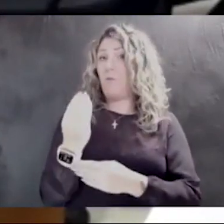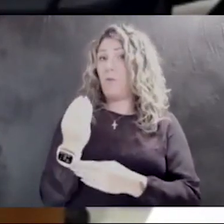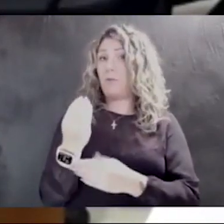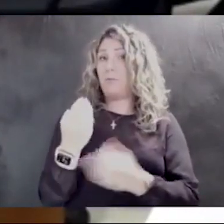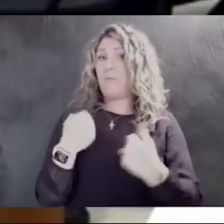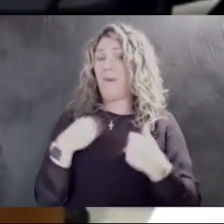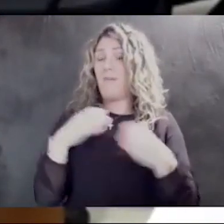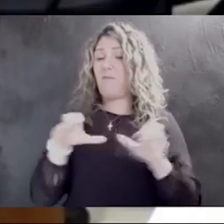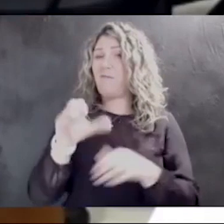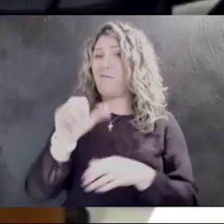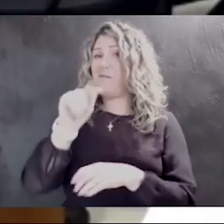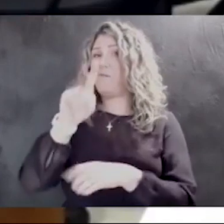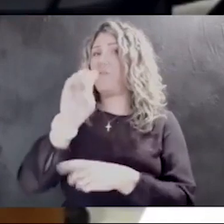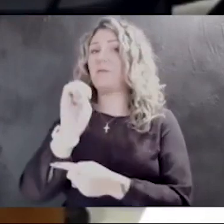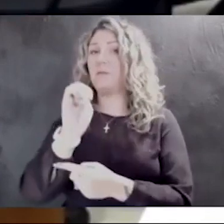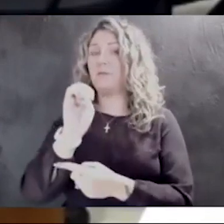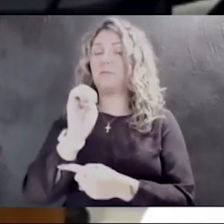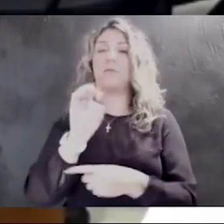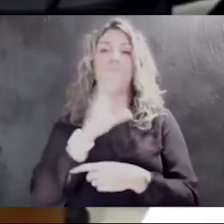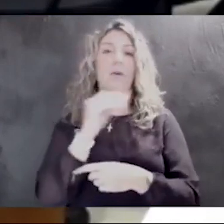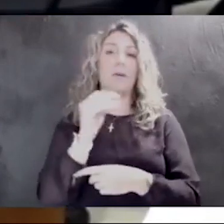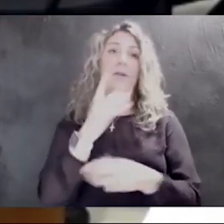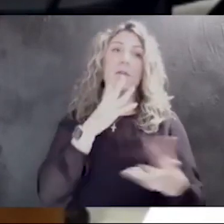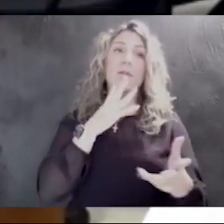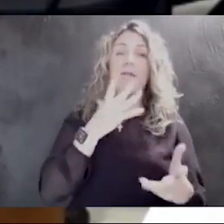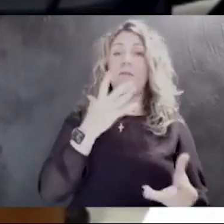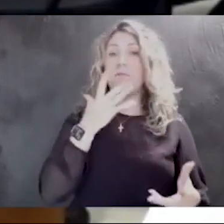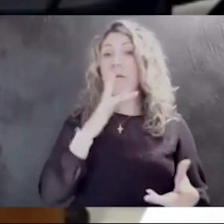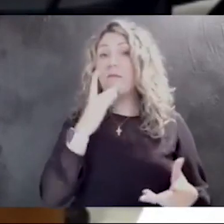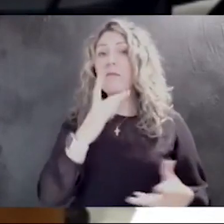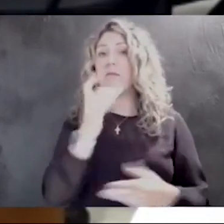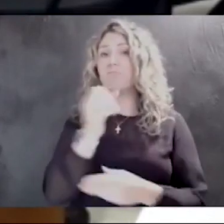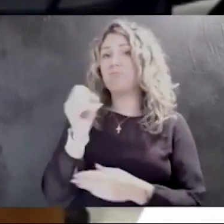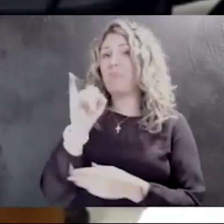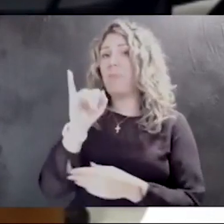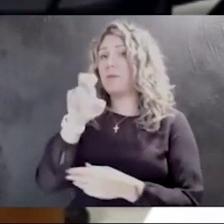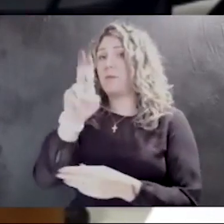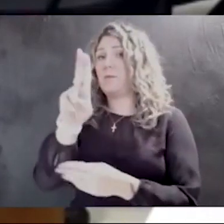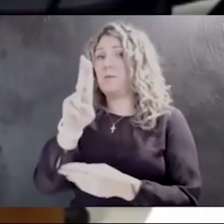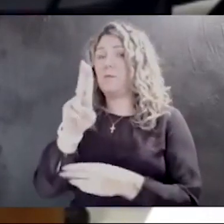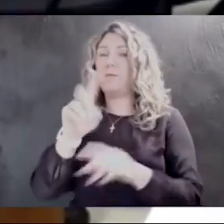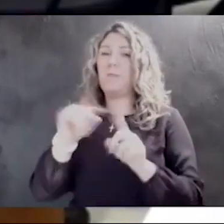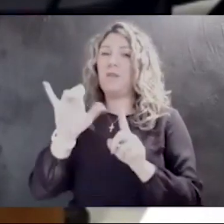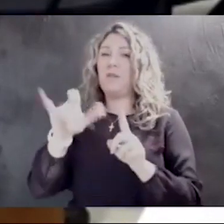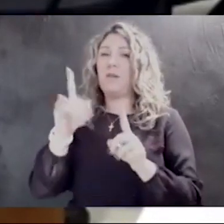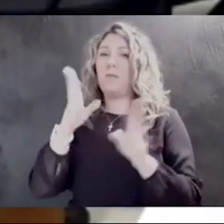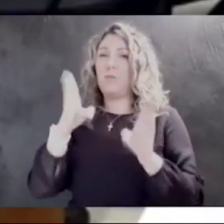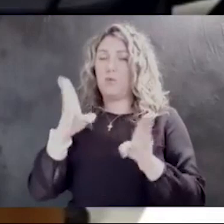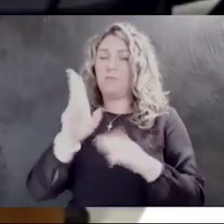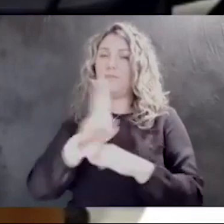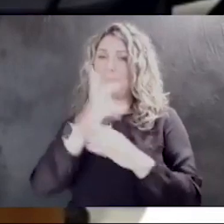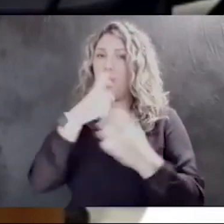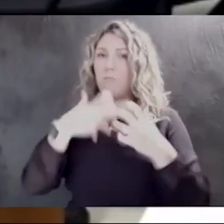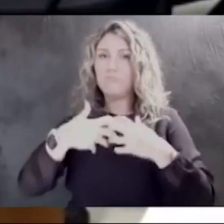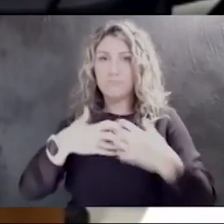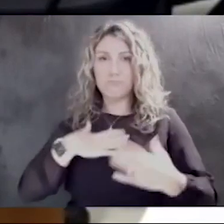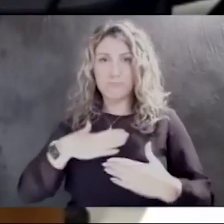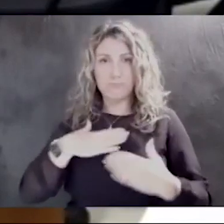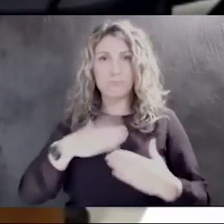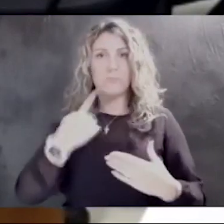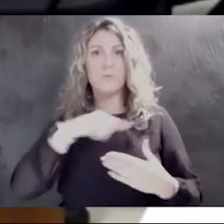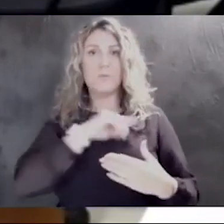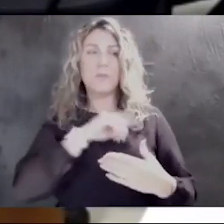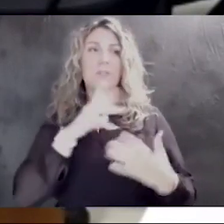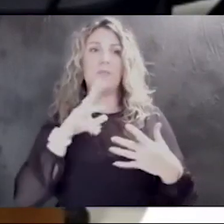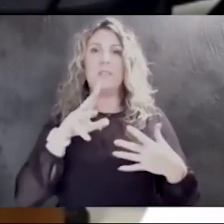active infections, and fortunately we only have 1 in the ICU, although that person is on a ventilator. We pretty much have been hanging out